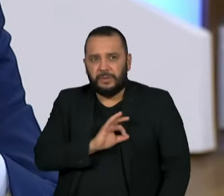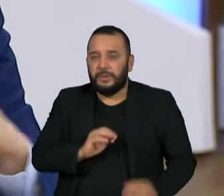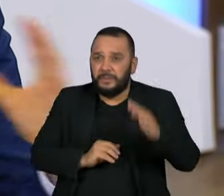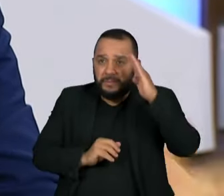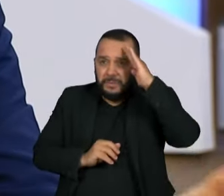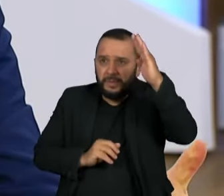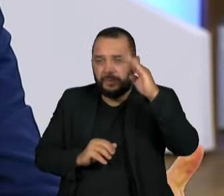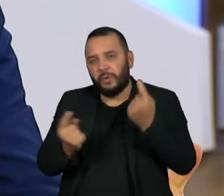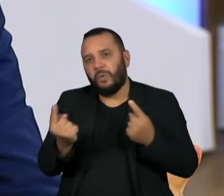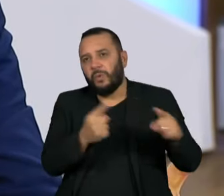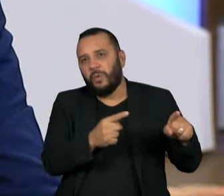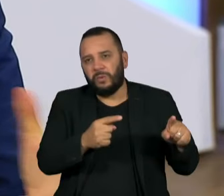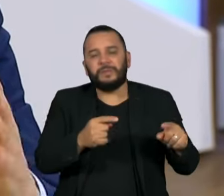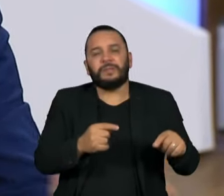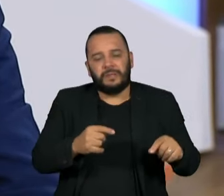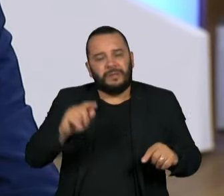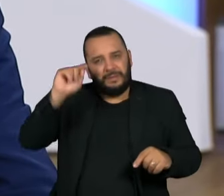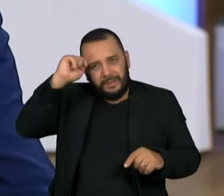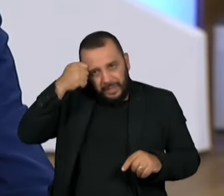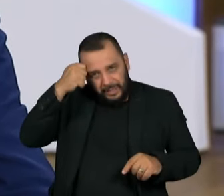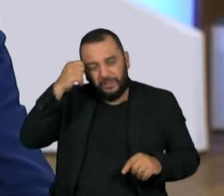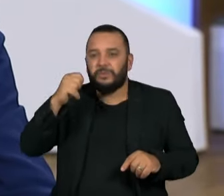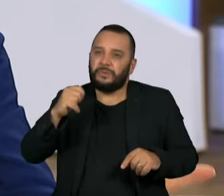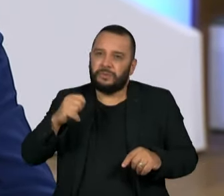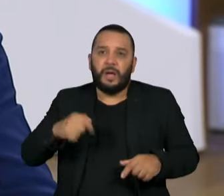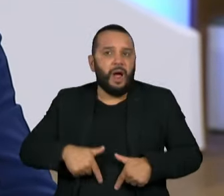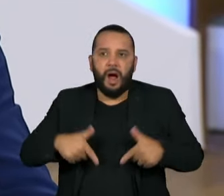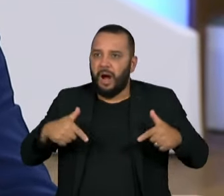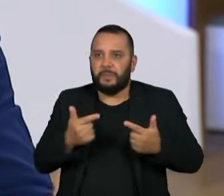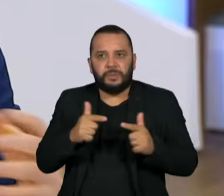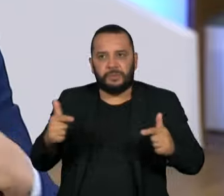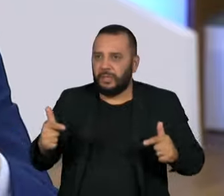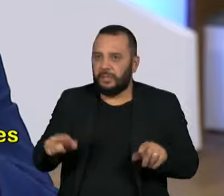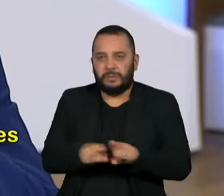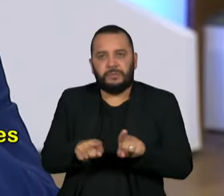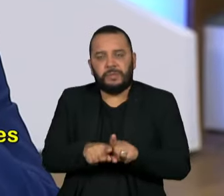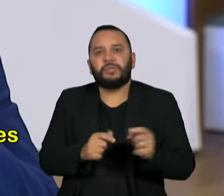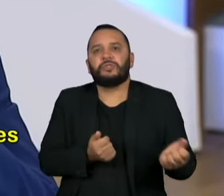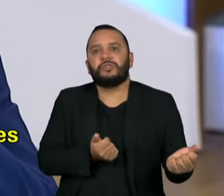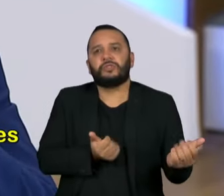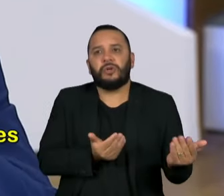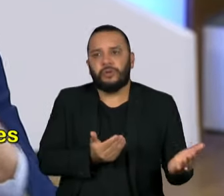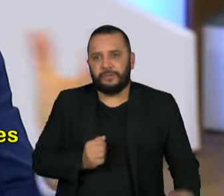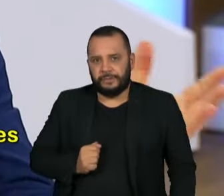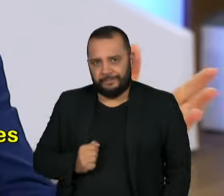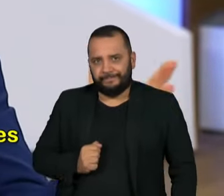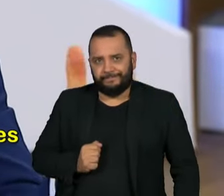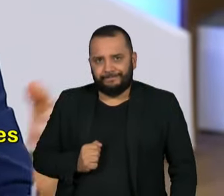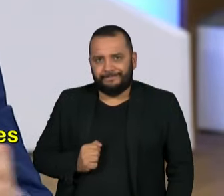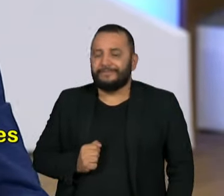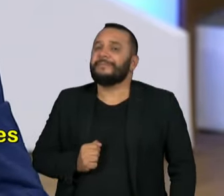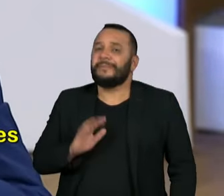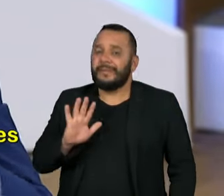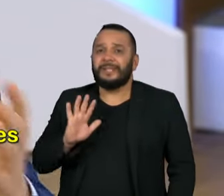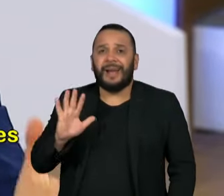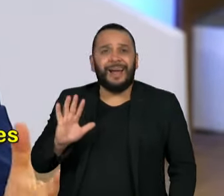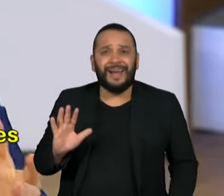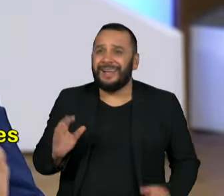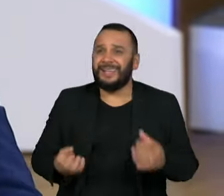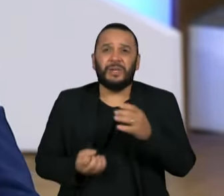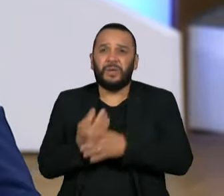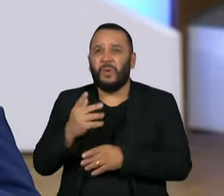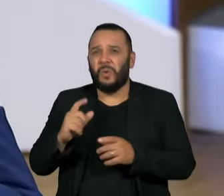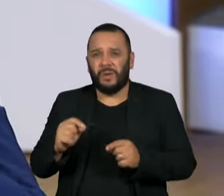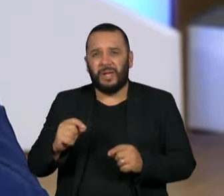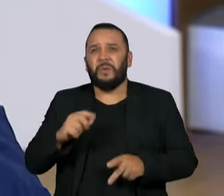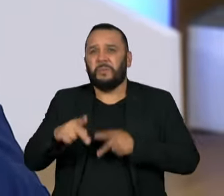against unarmed black men and young men. And this produced one of the greatest